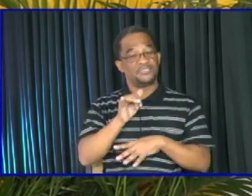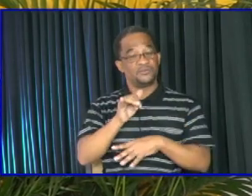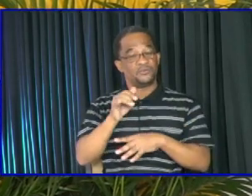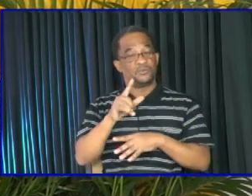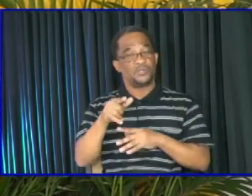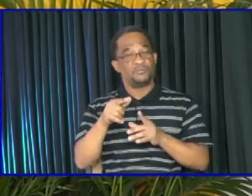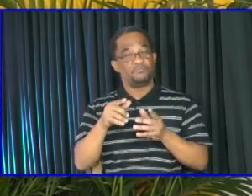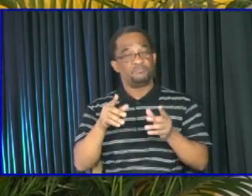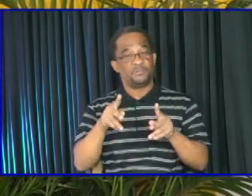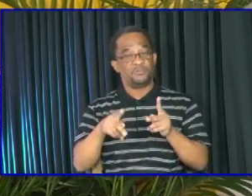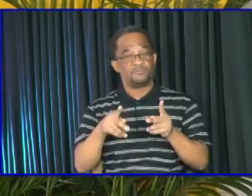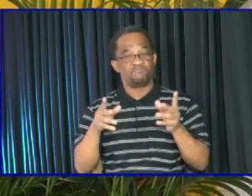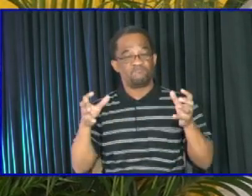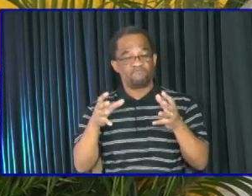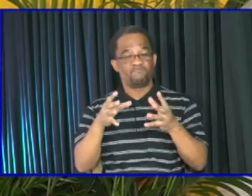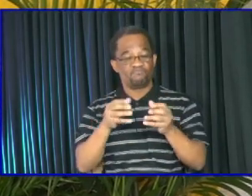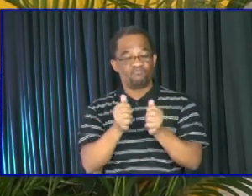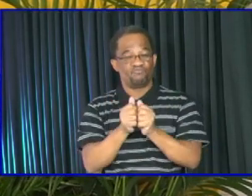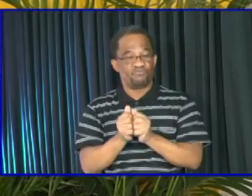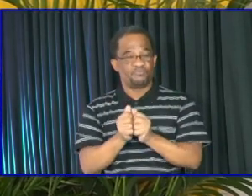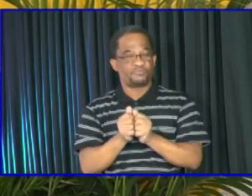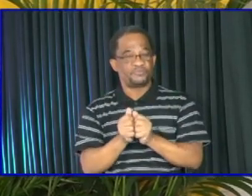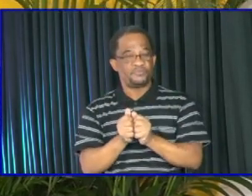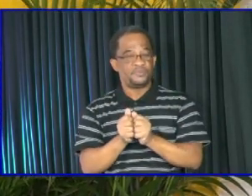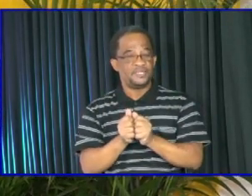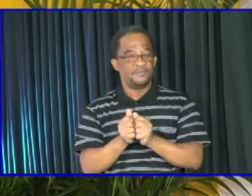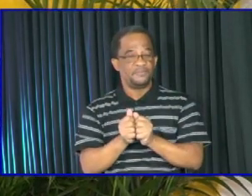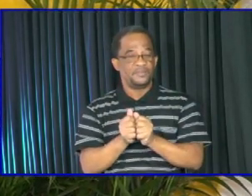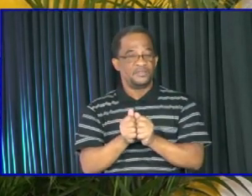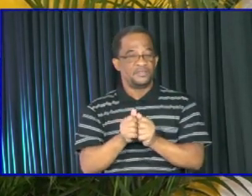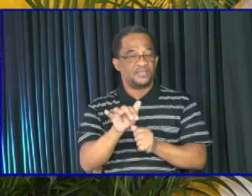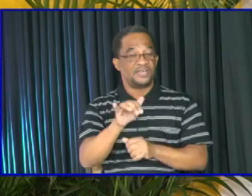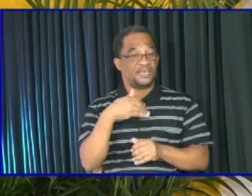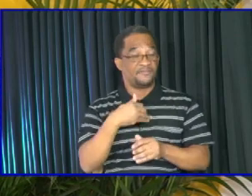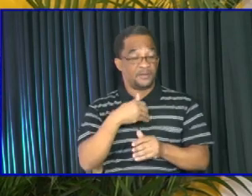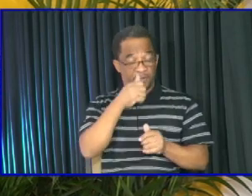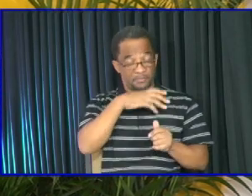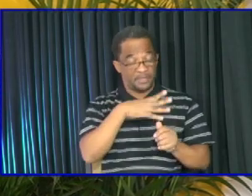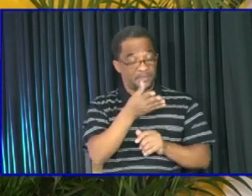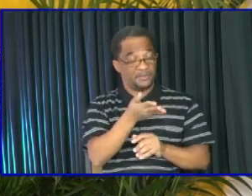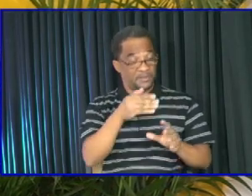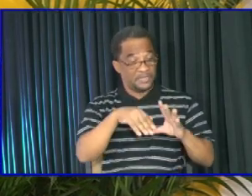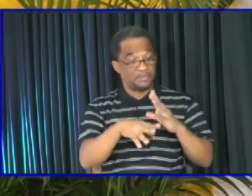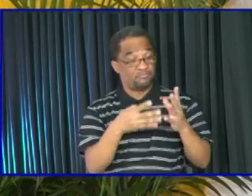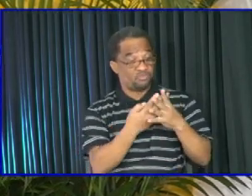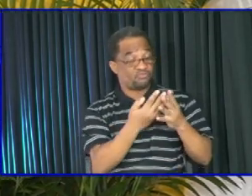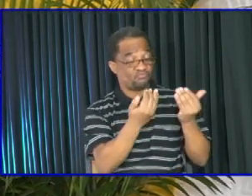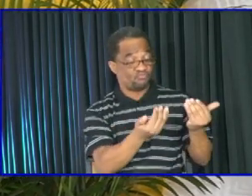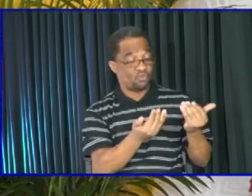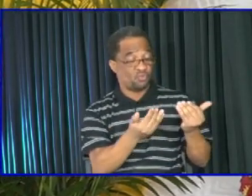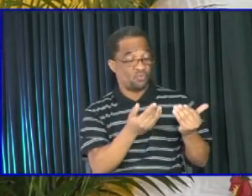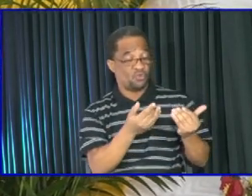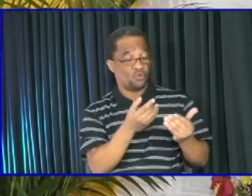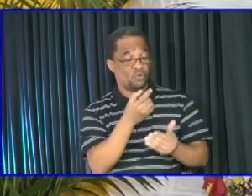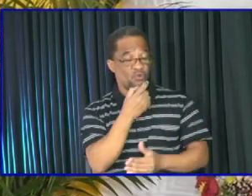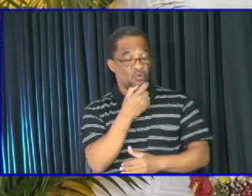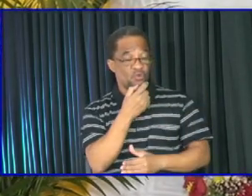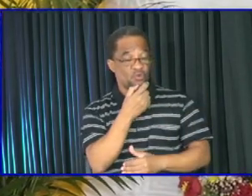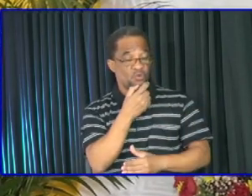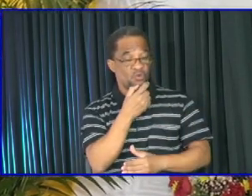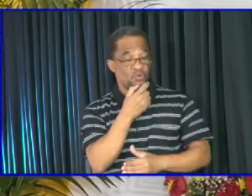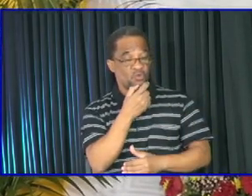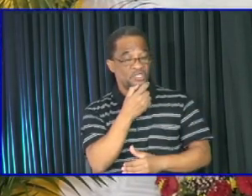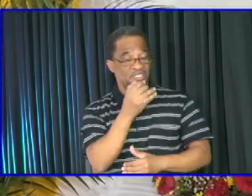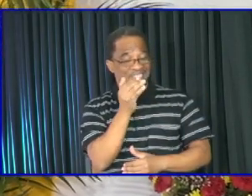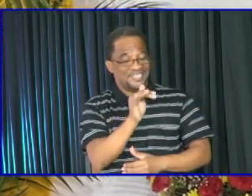a notable prisoner, as was read earlier. Now, to consider Barabbas to be a